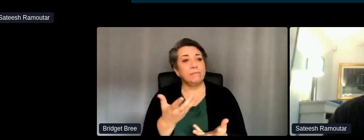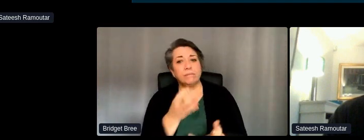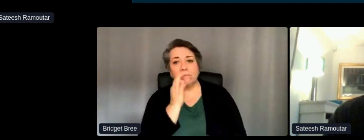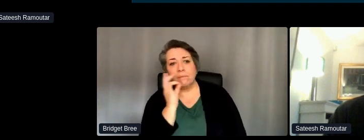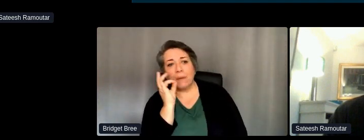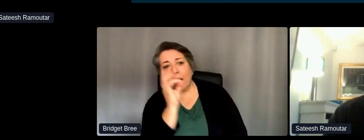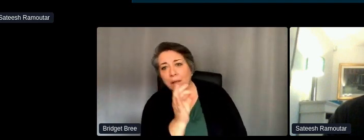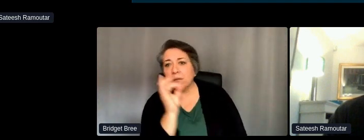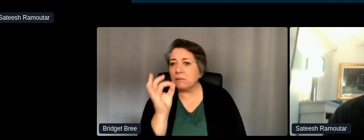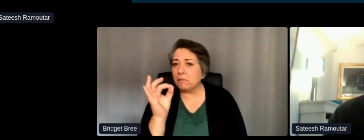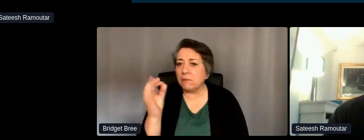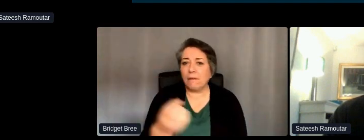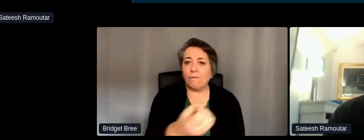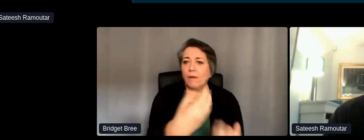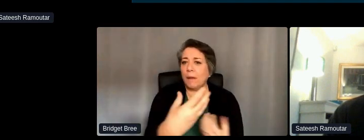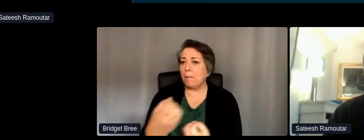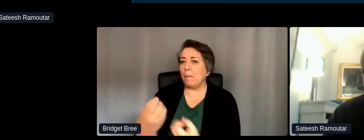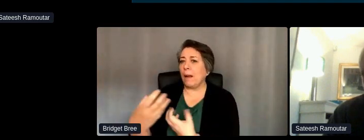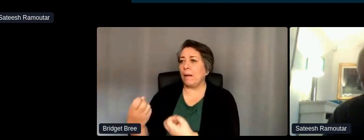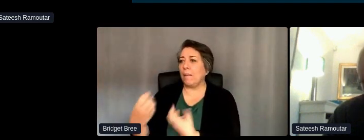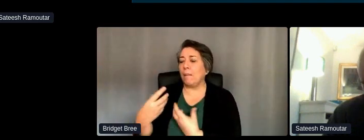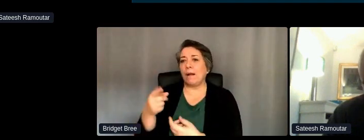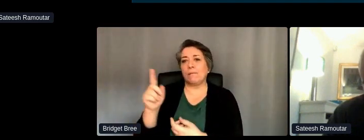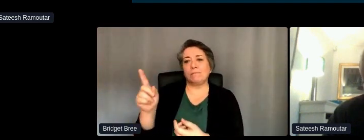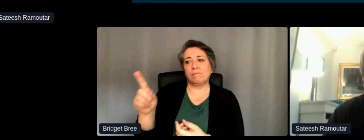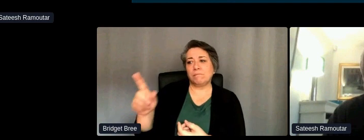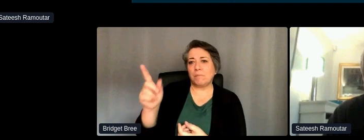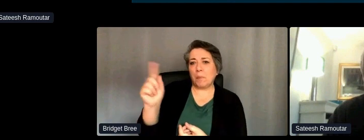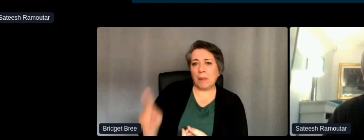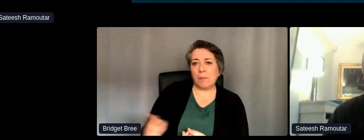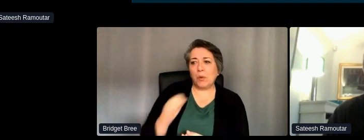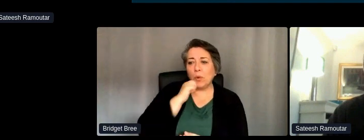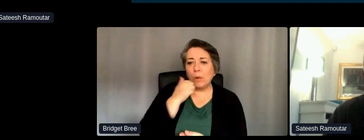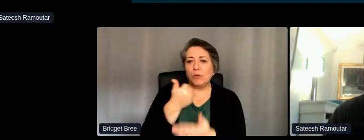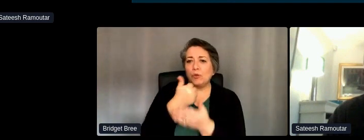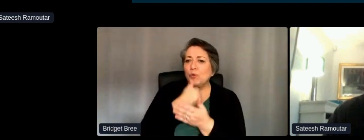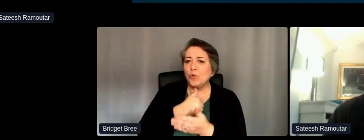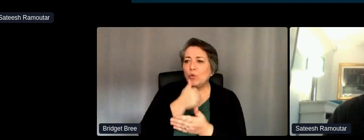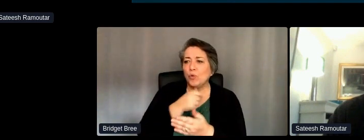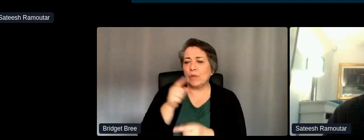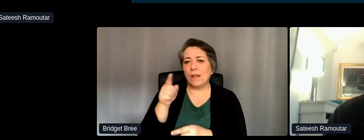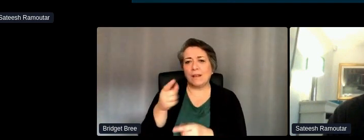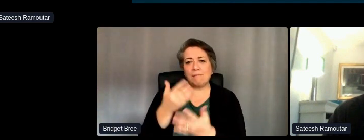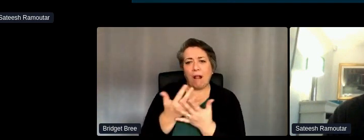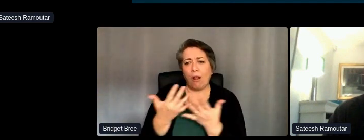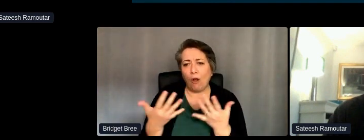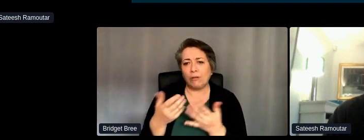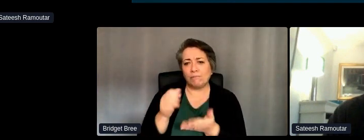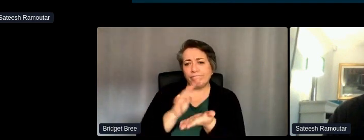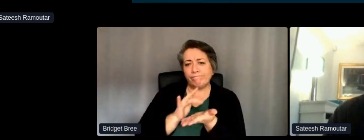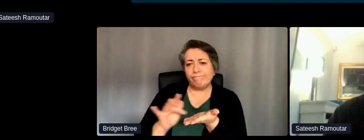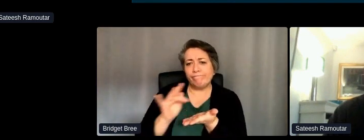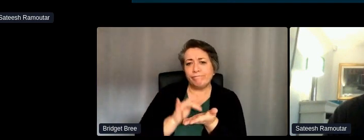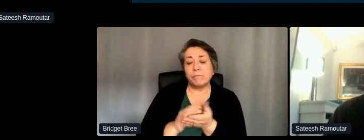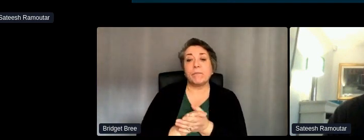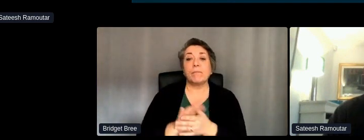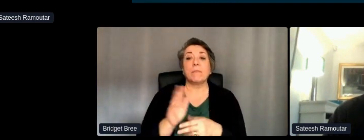be sort of power users of the device. The second question is sort of